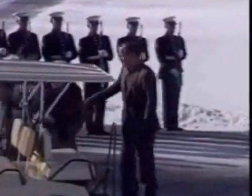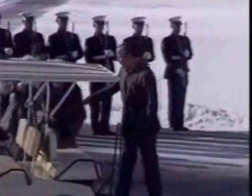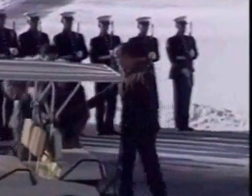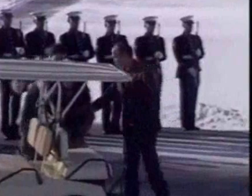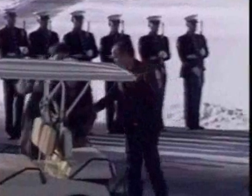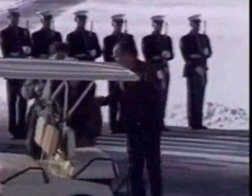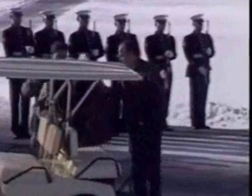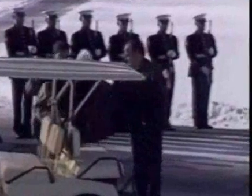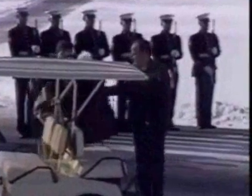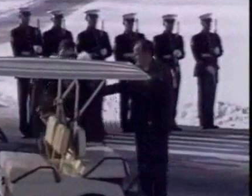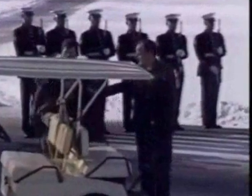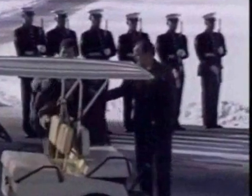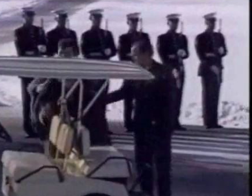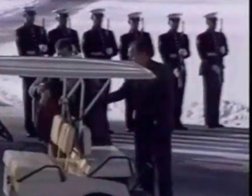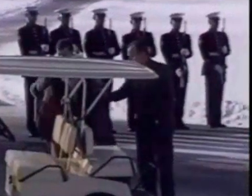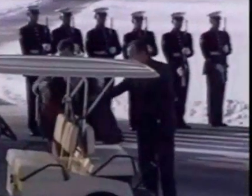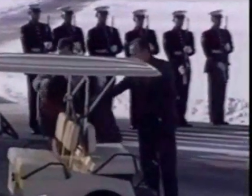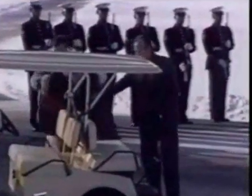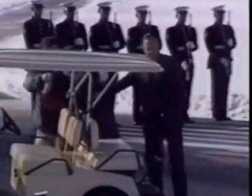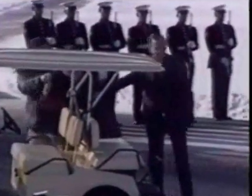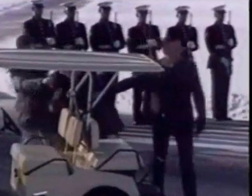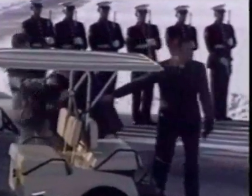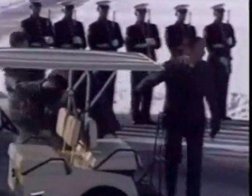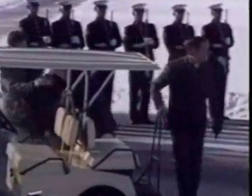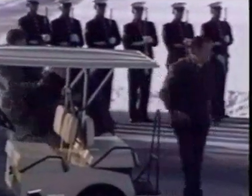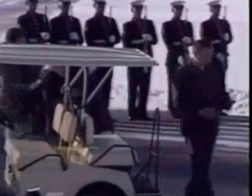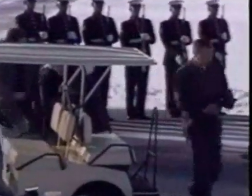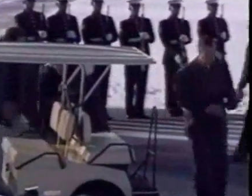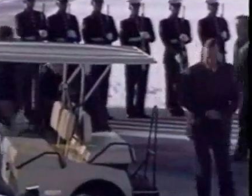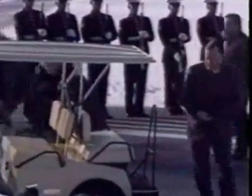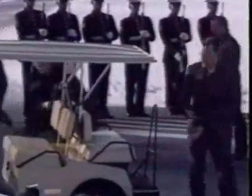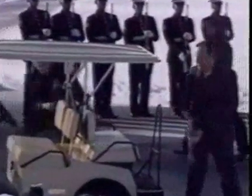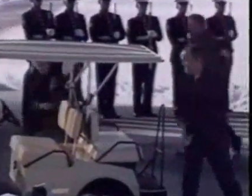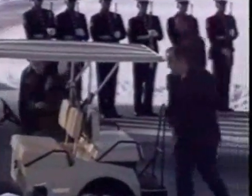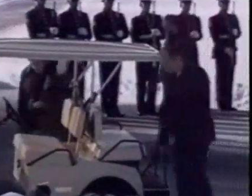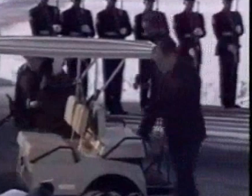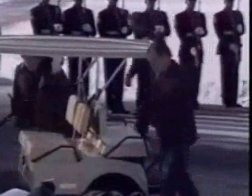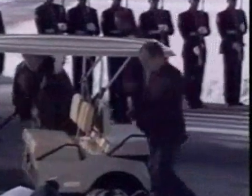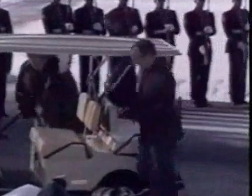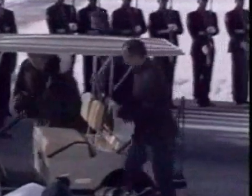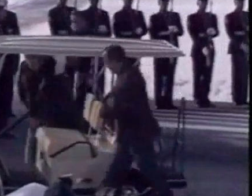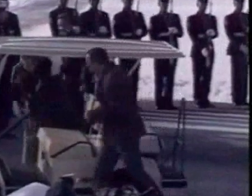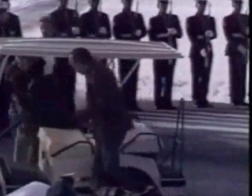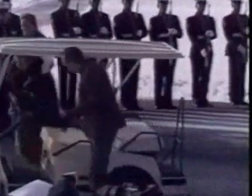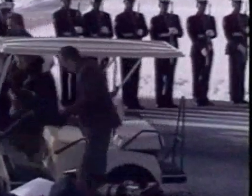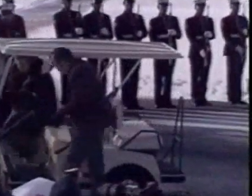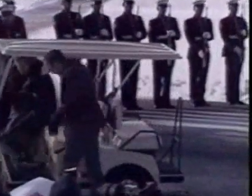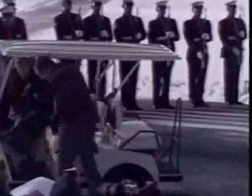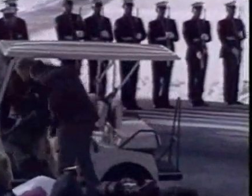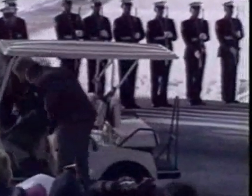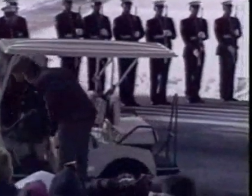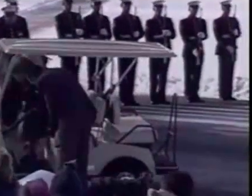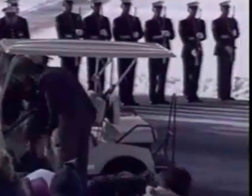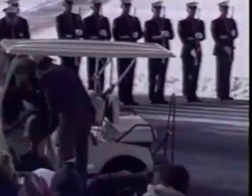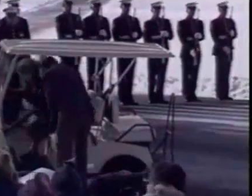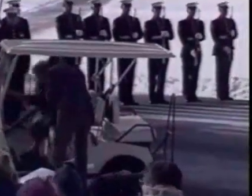that was socialist France, and cuts in public sector pay. Germany has kept its interest rates half our own